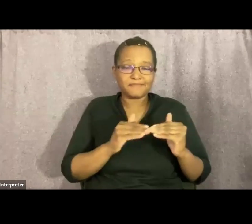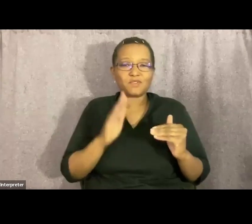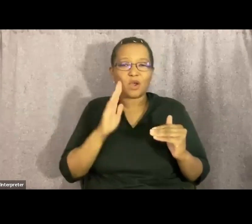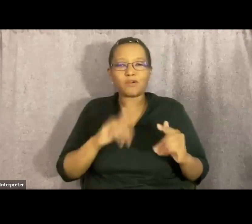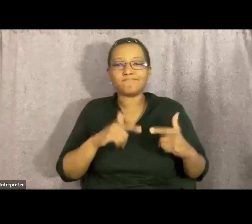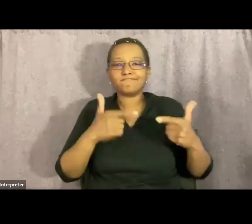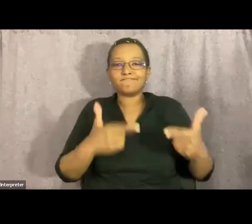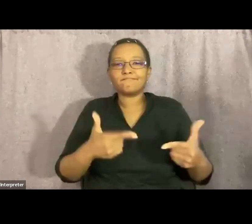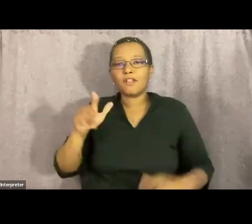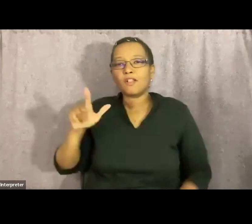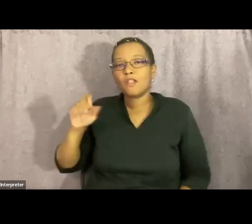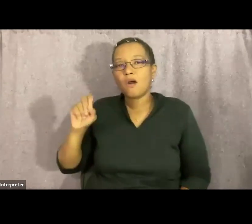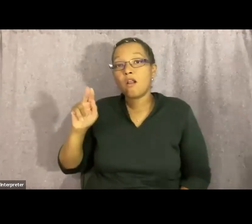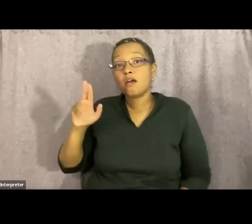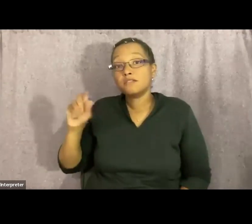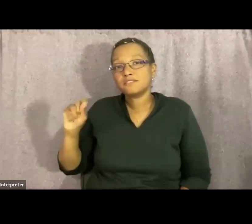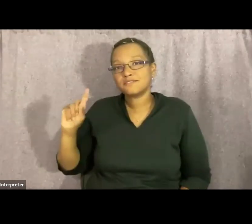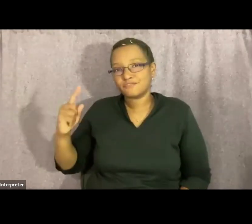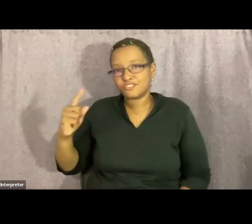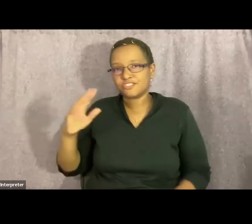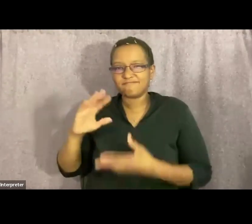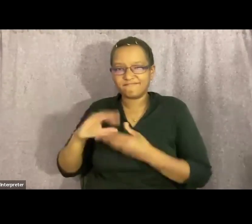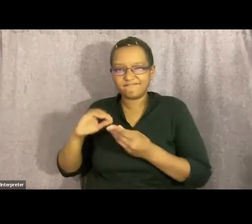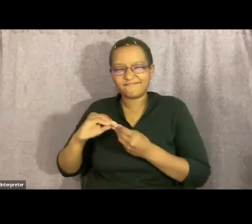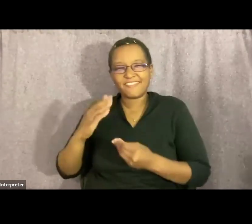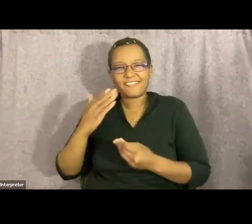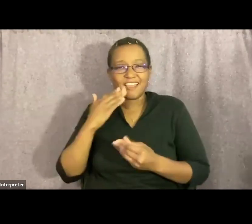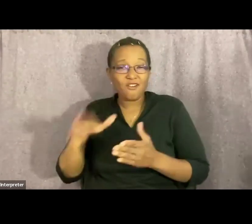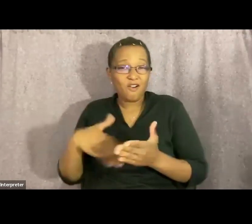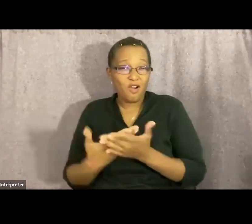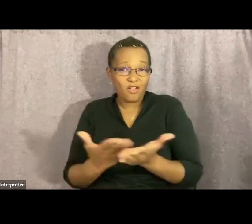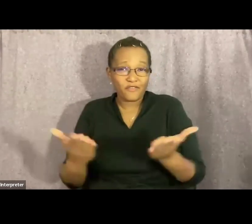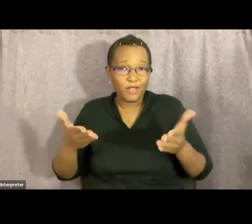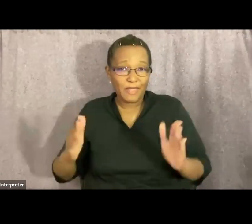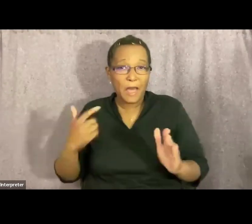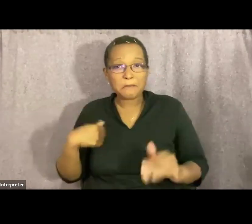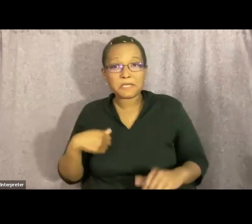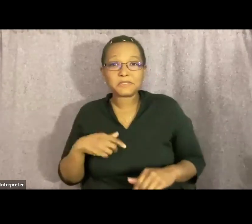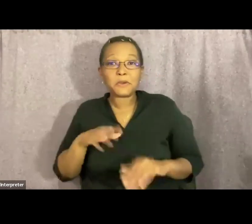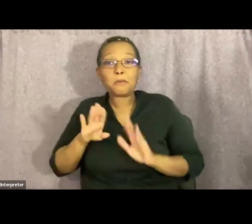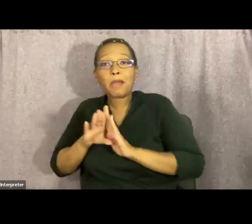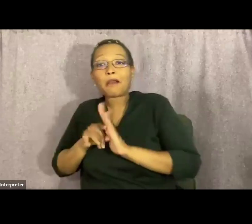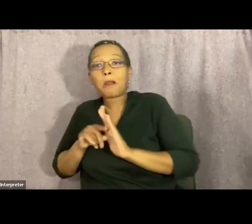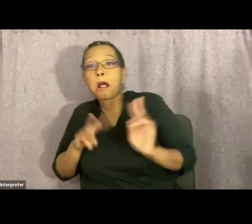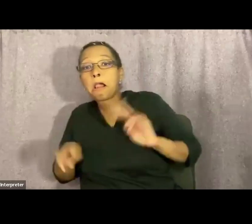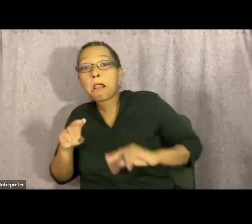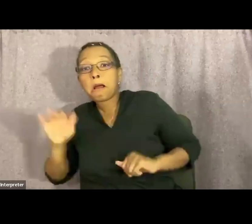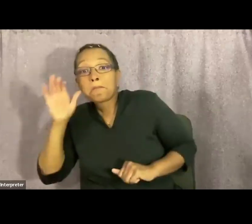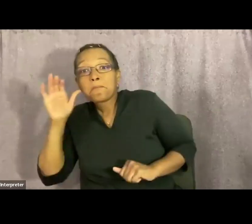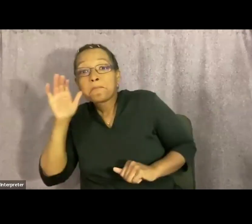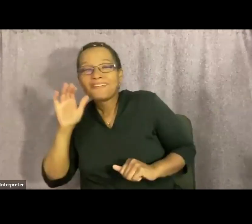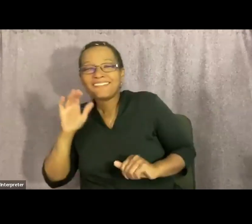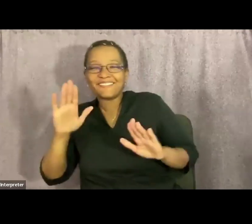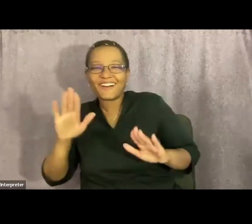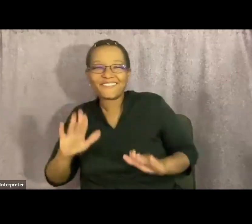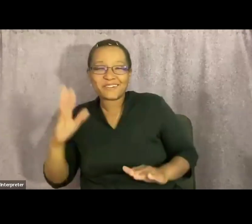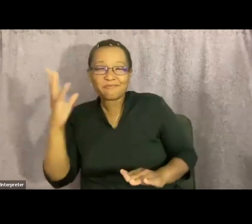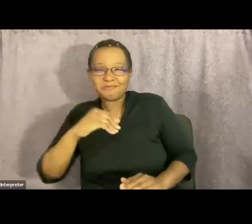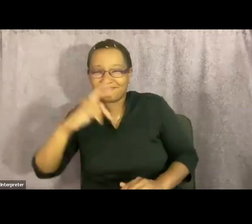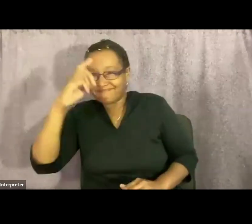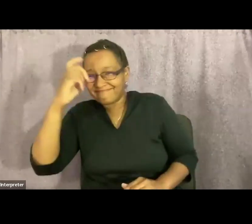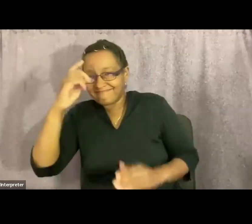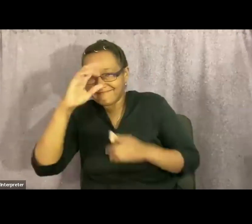to Lotus first. And once again, thank you all so much for letting me lurk in the background all day and get to hear these words of brilliance